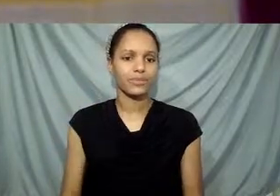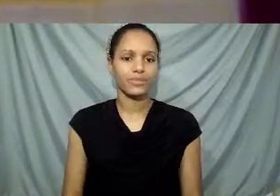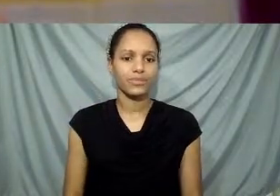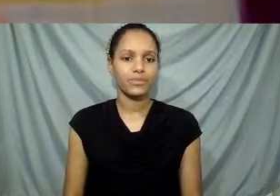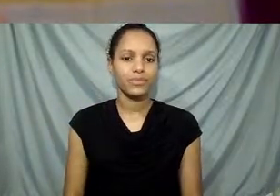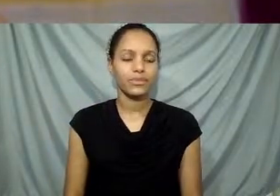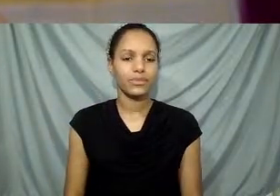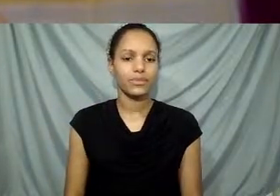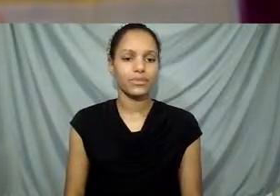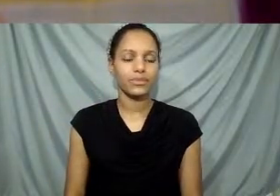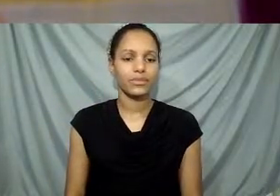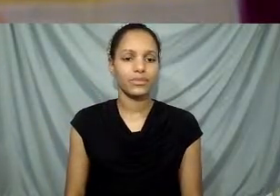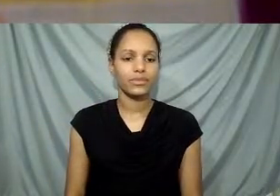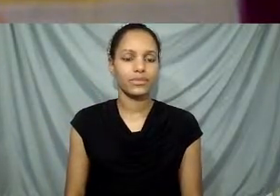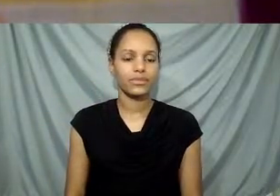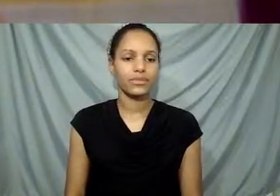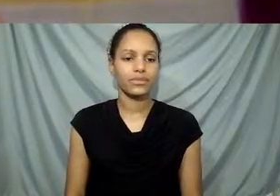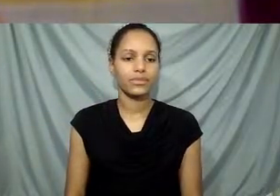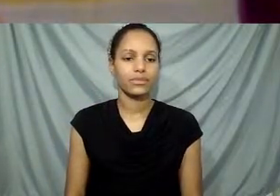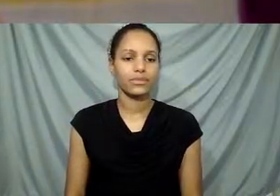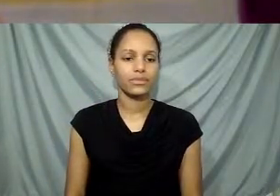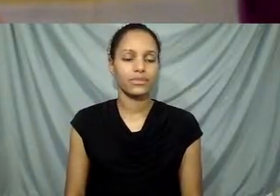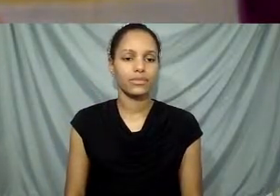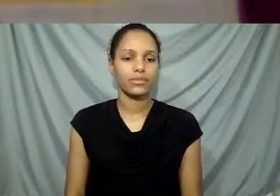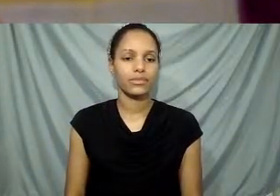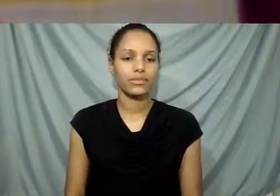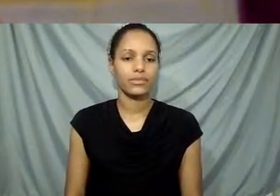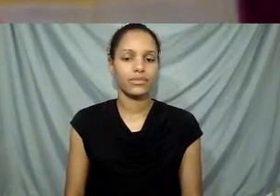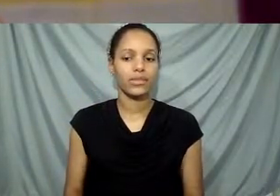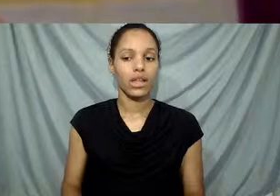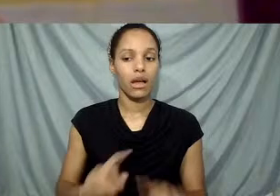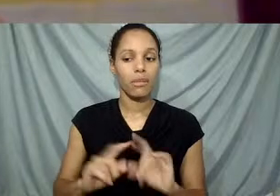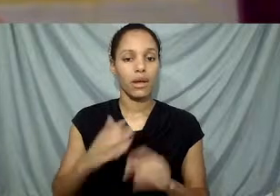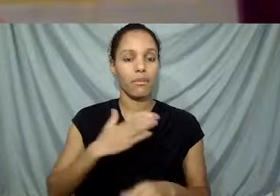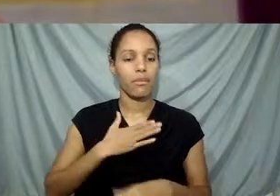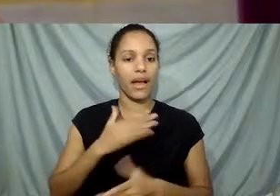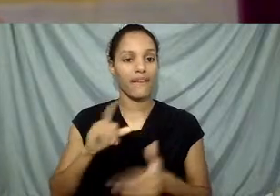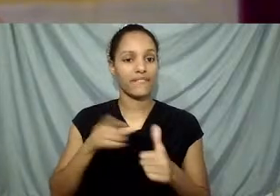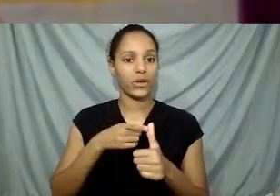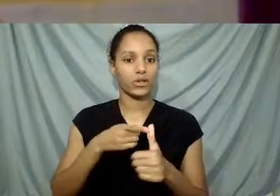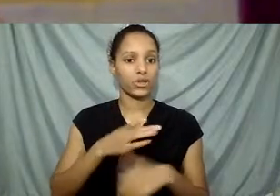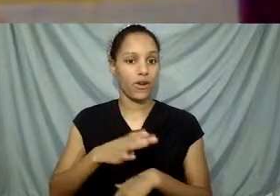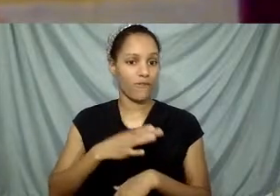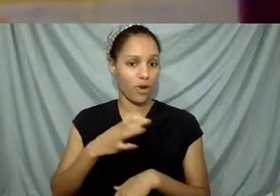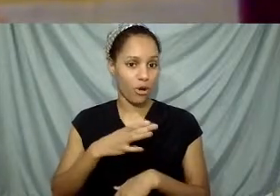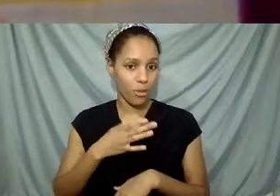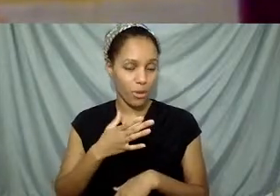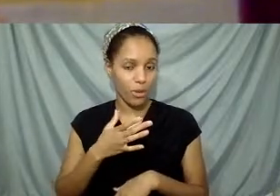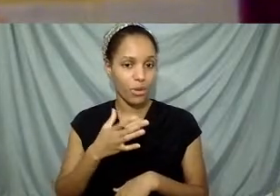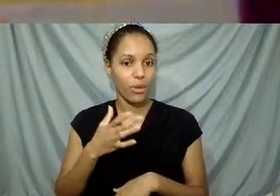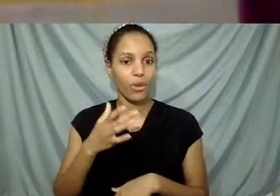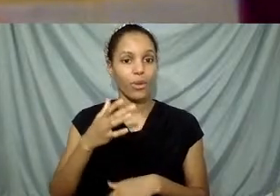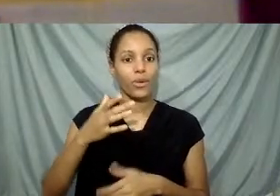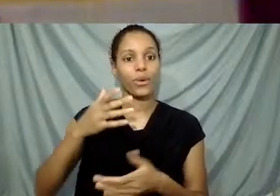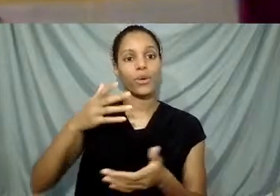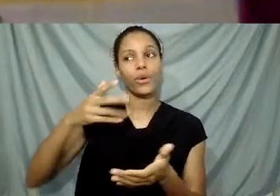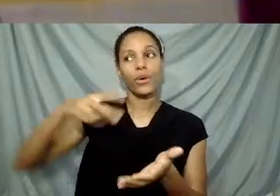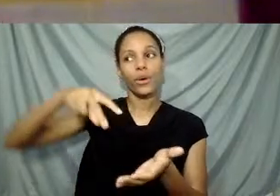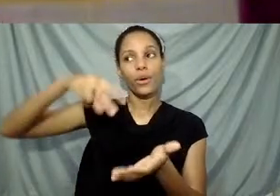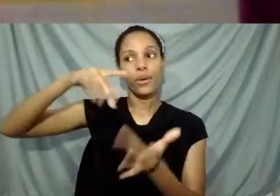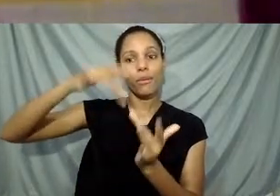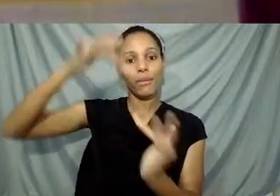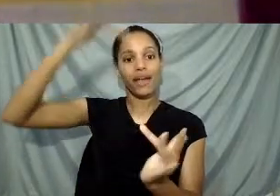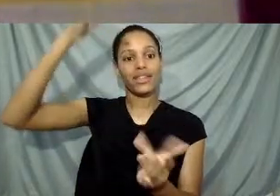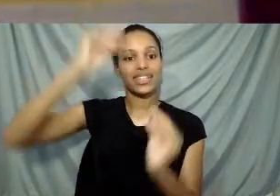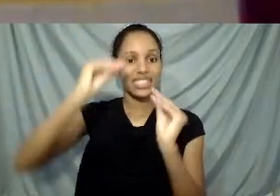my very first formal ballet teacher was Mr. Ron Alexander,